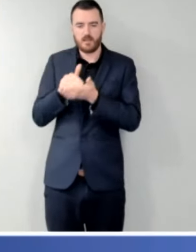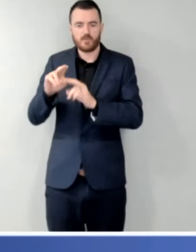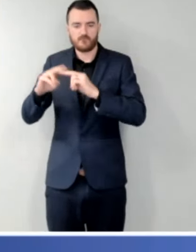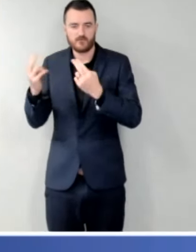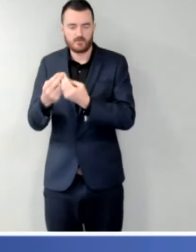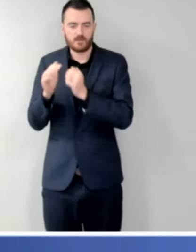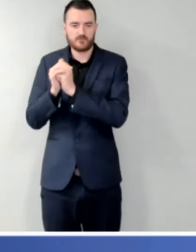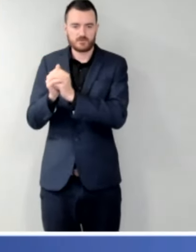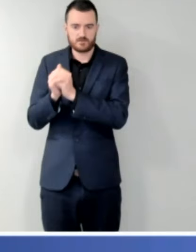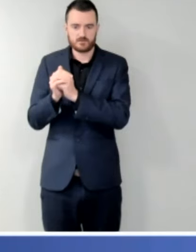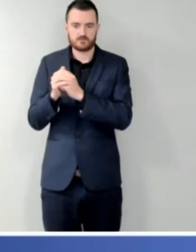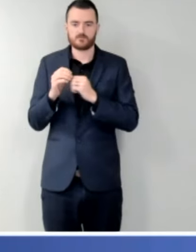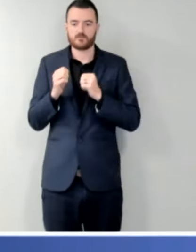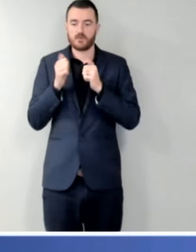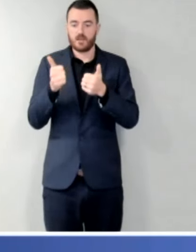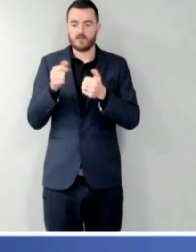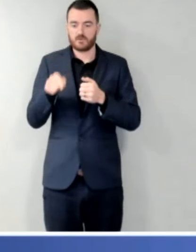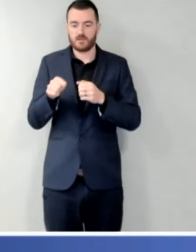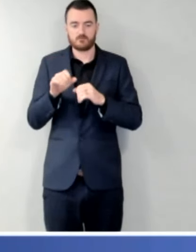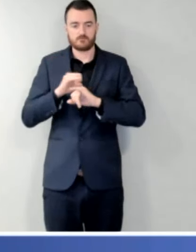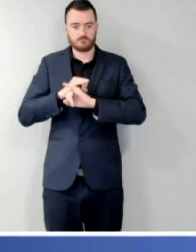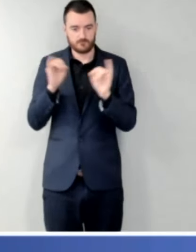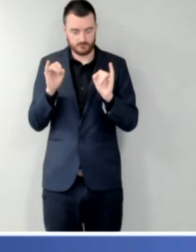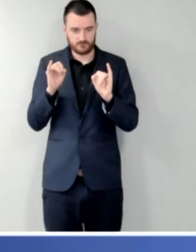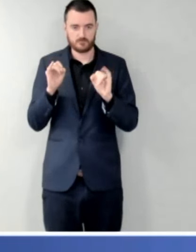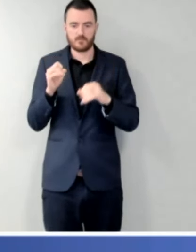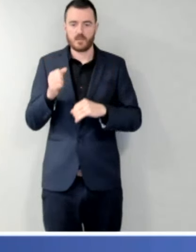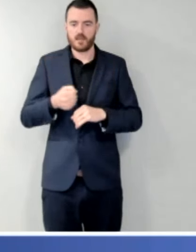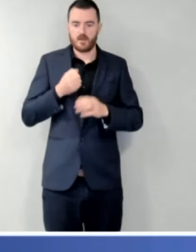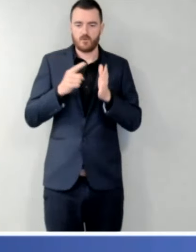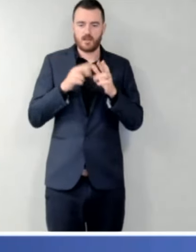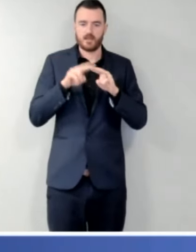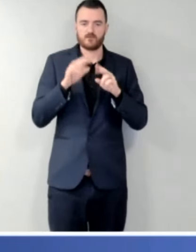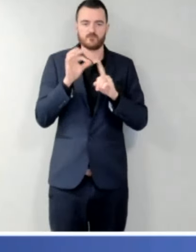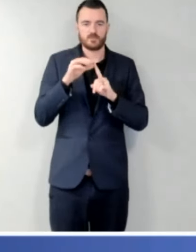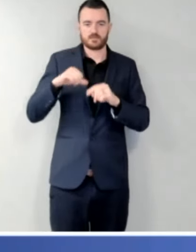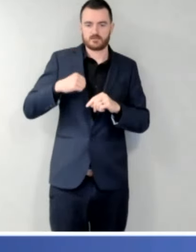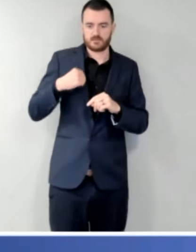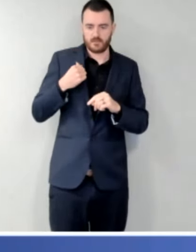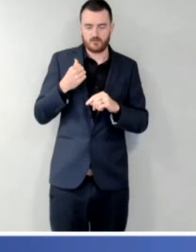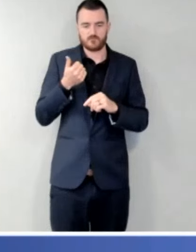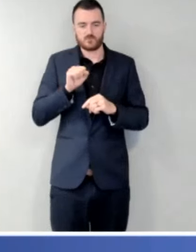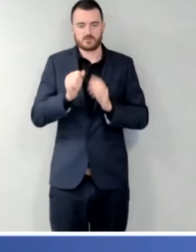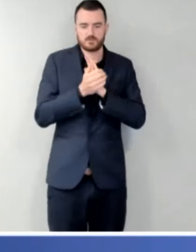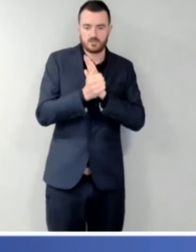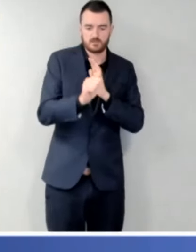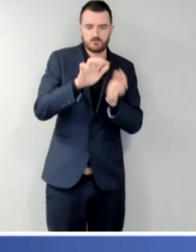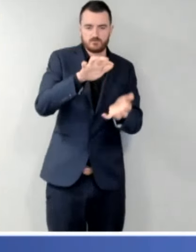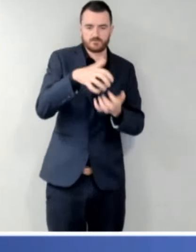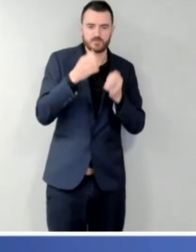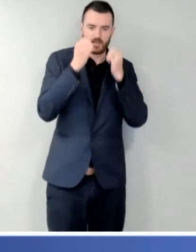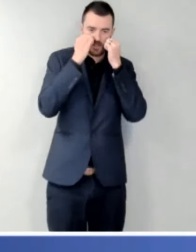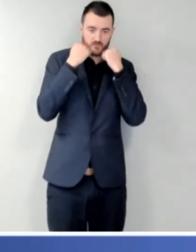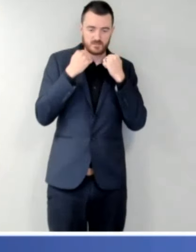initial disaster, our members harnessed their skills to help secure evidence critical for the criminal